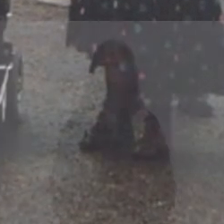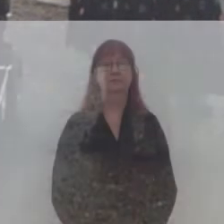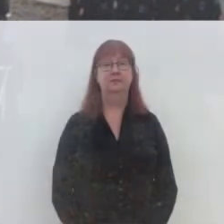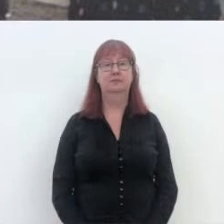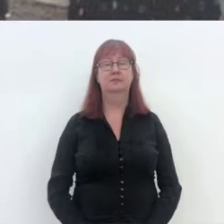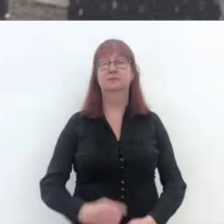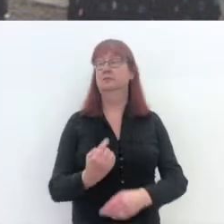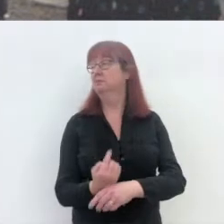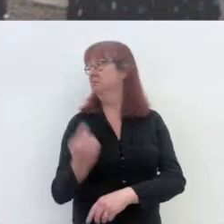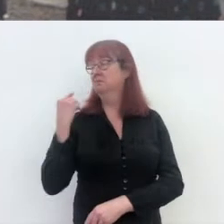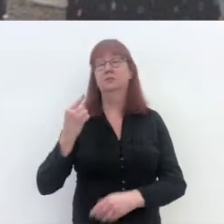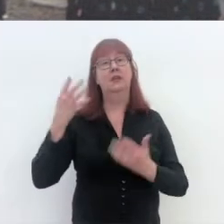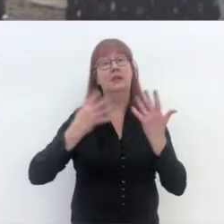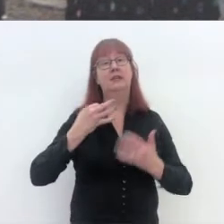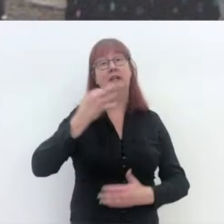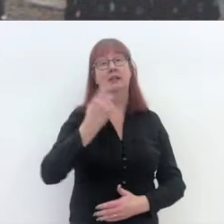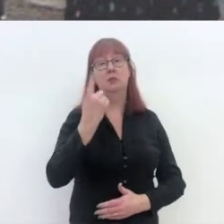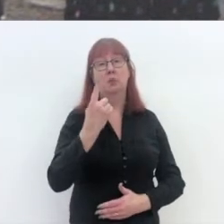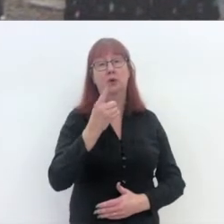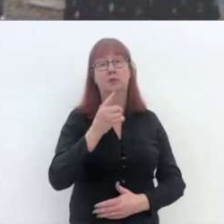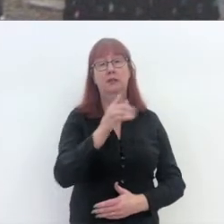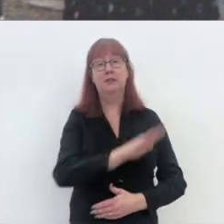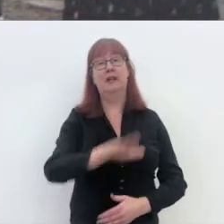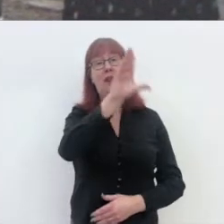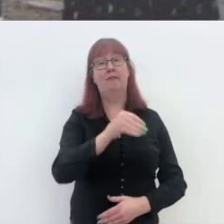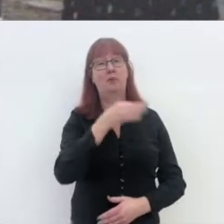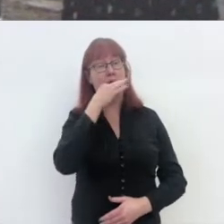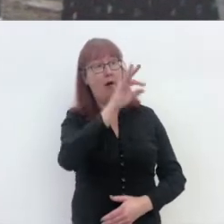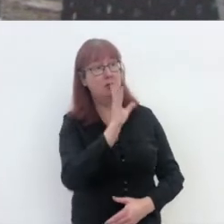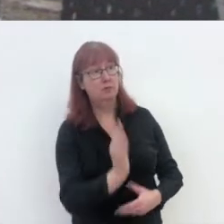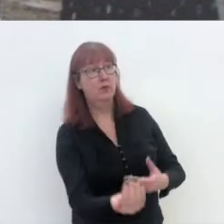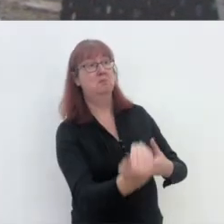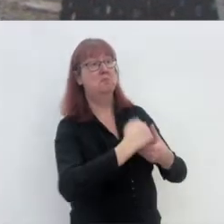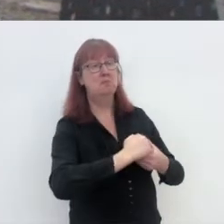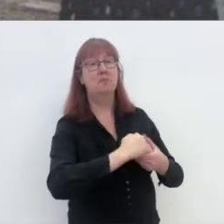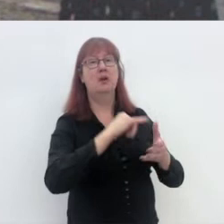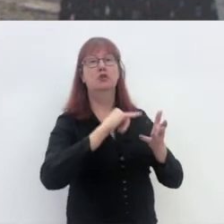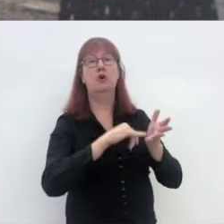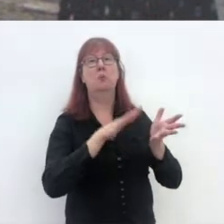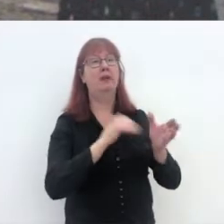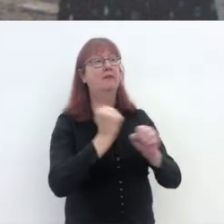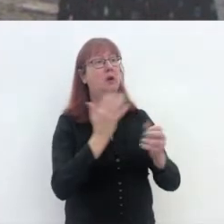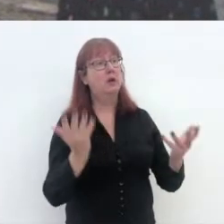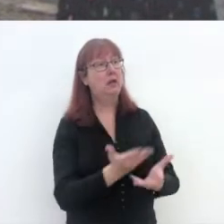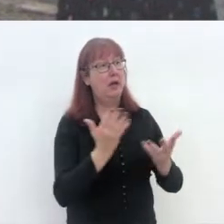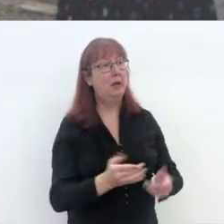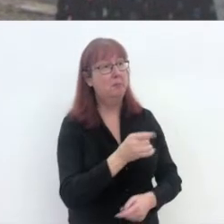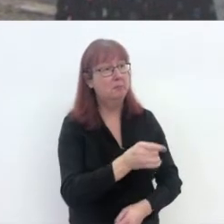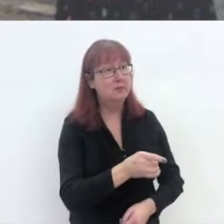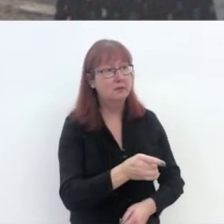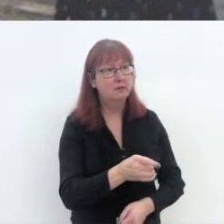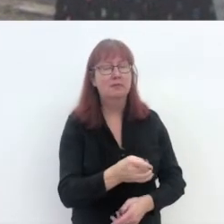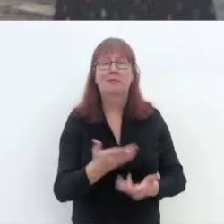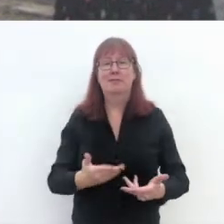to apartheid. So, when in 1981 South Africa was invited to participate in the Stoke